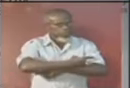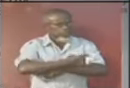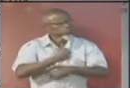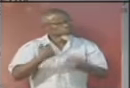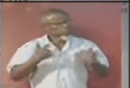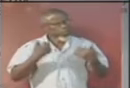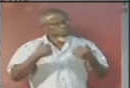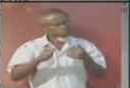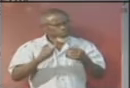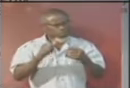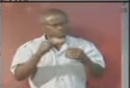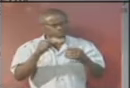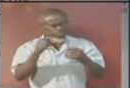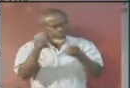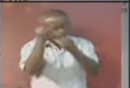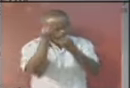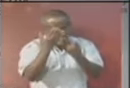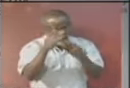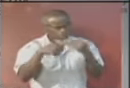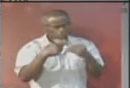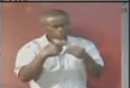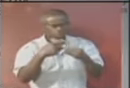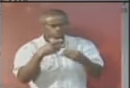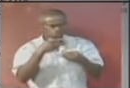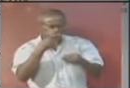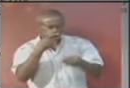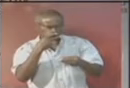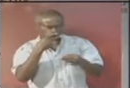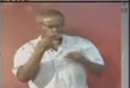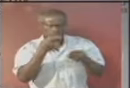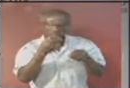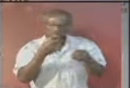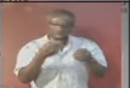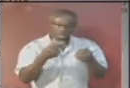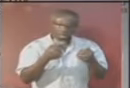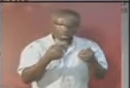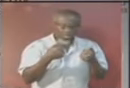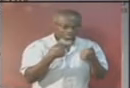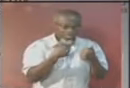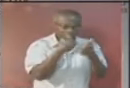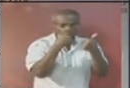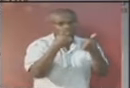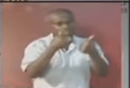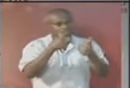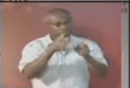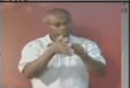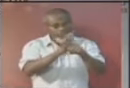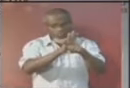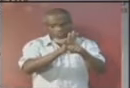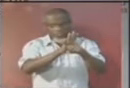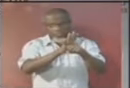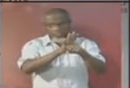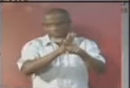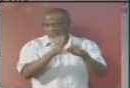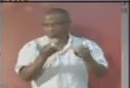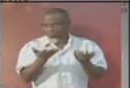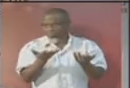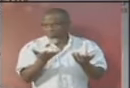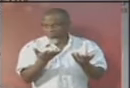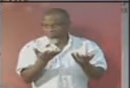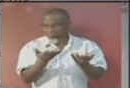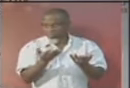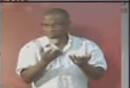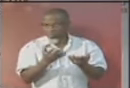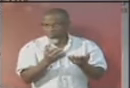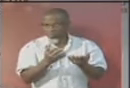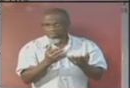infections? Has the coronavirus impacted, or what has been the impact of coronavirus on